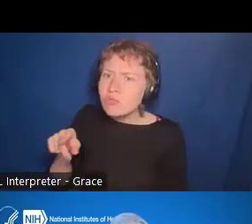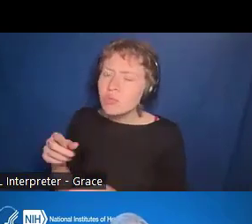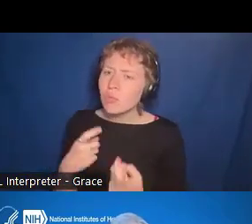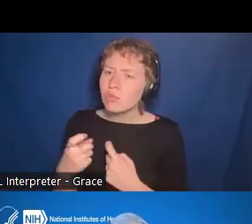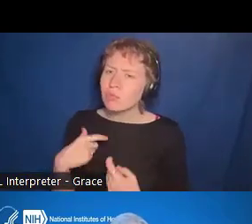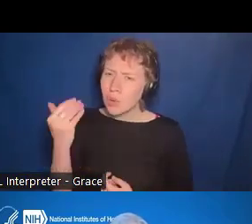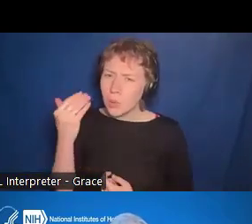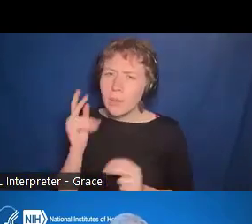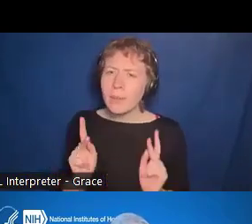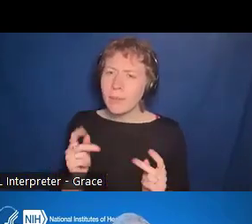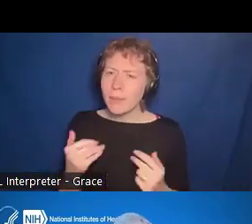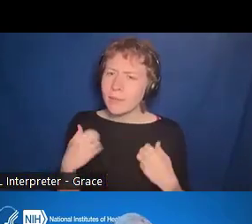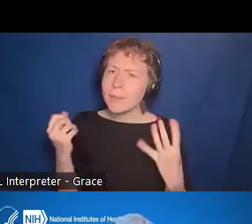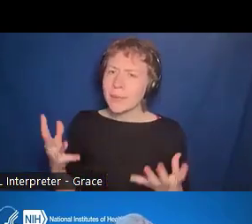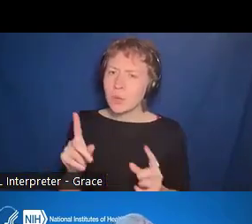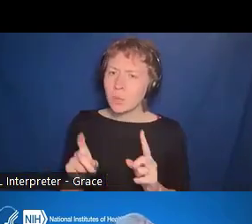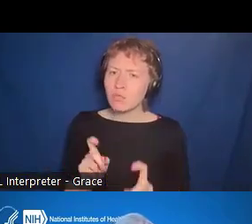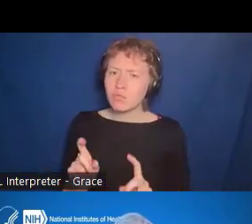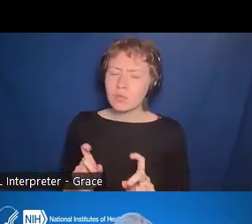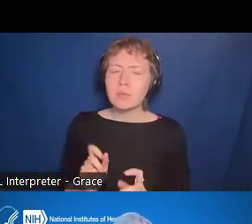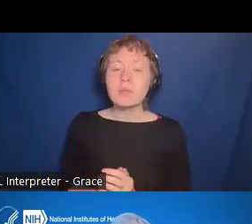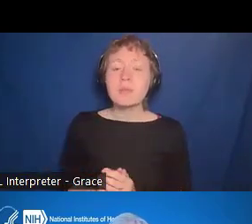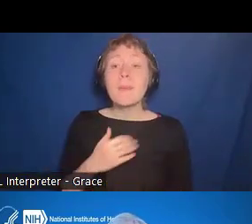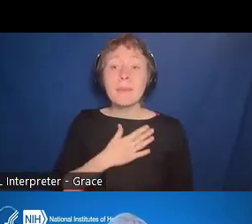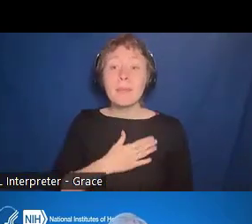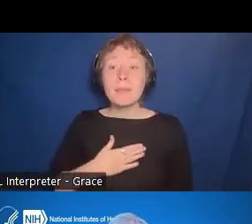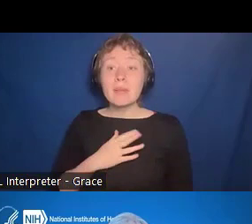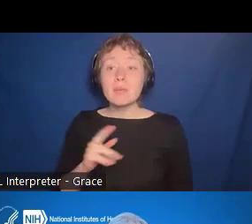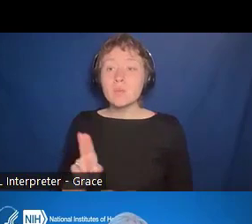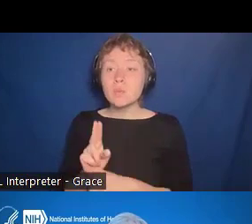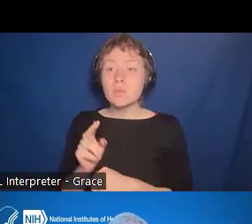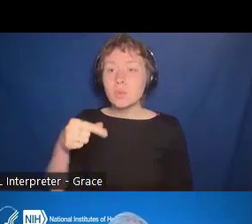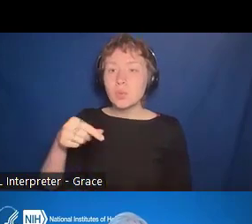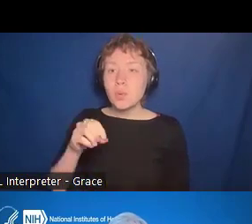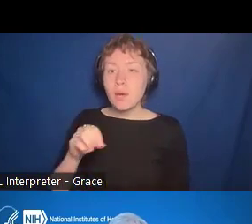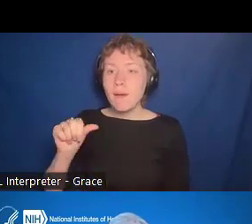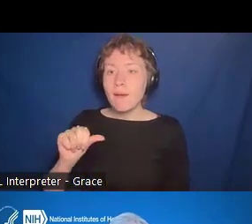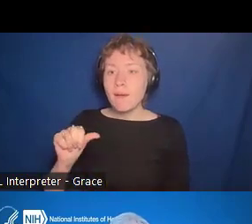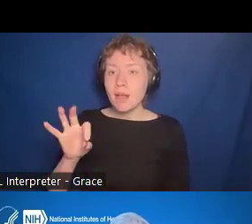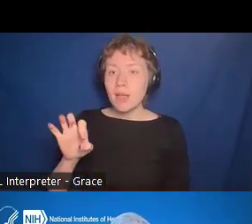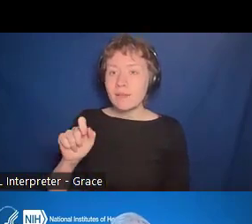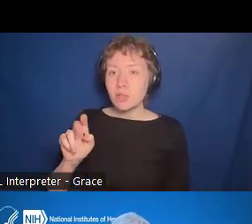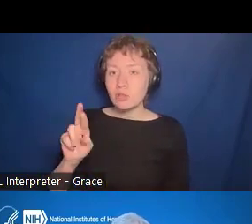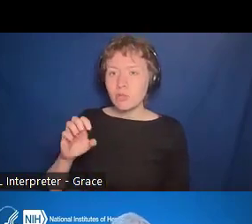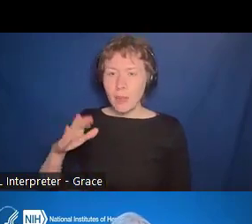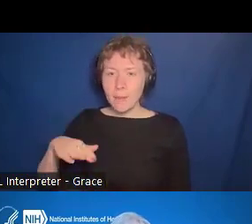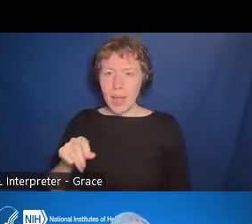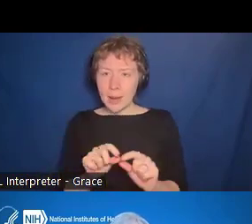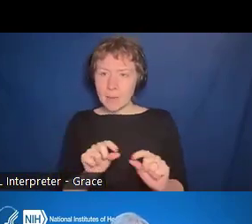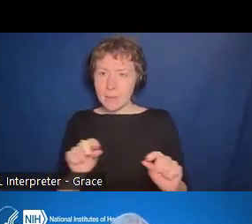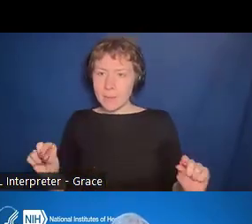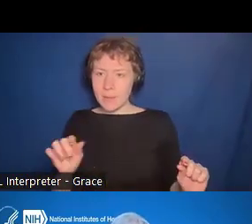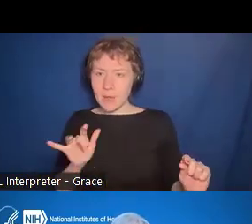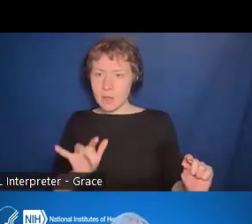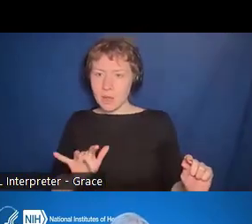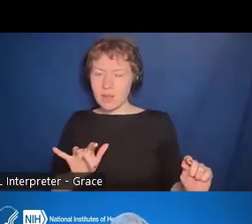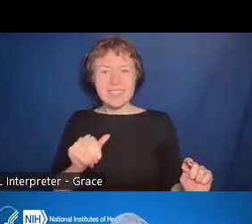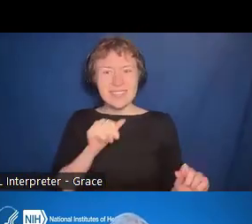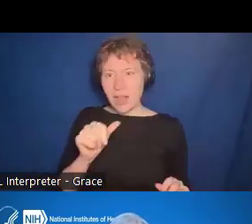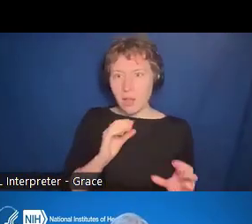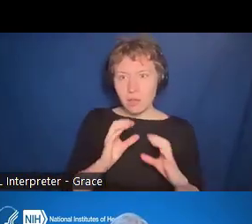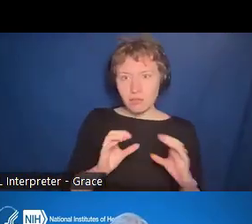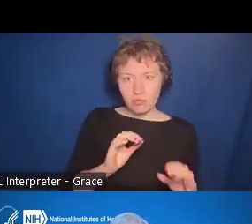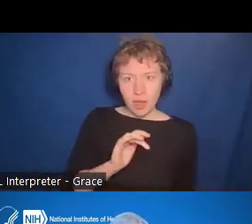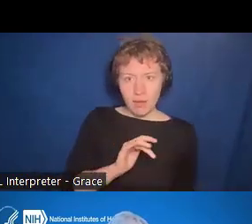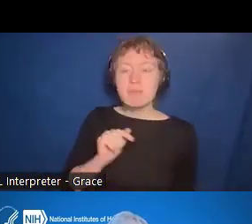questions. Please use the Q&A feature at the bottom of the screen rather than the chat to ask